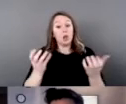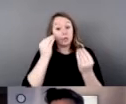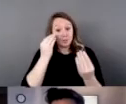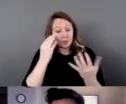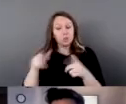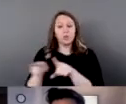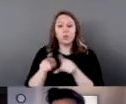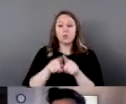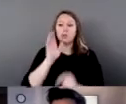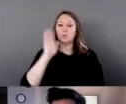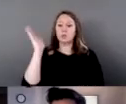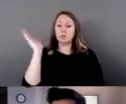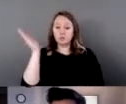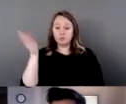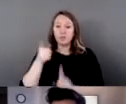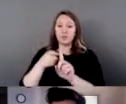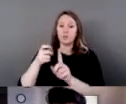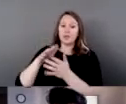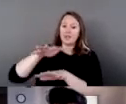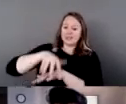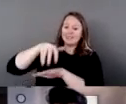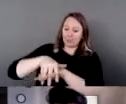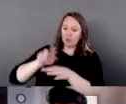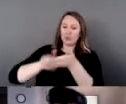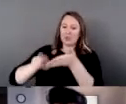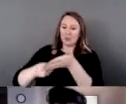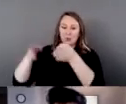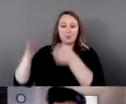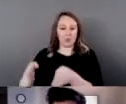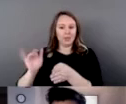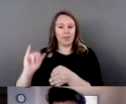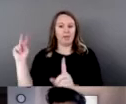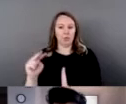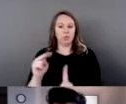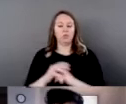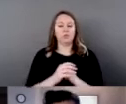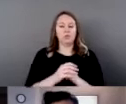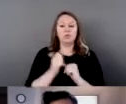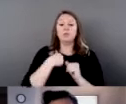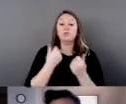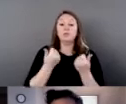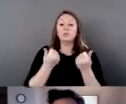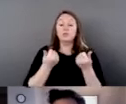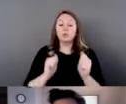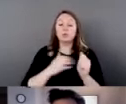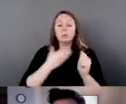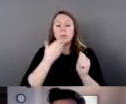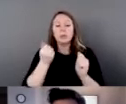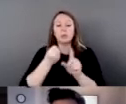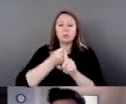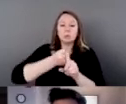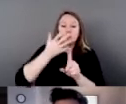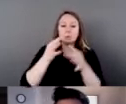from an Indigenous researcher's perspective. So I'm going to do my best to describe some of these topics